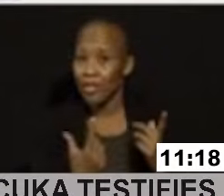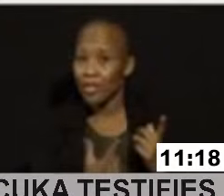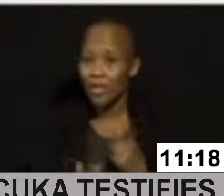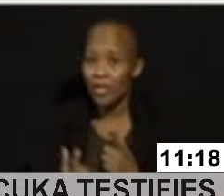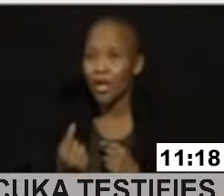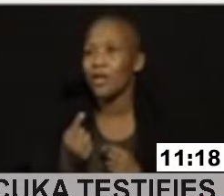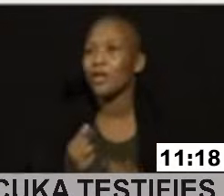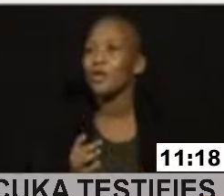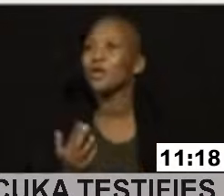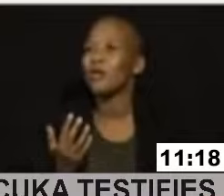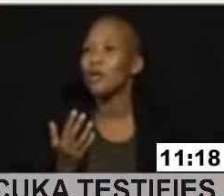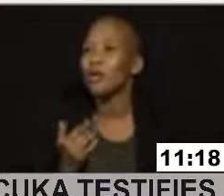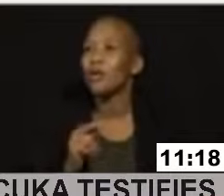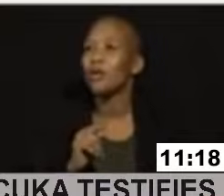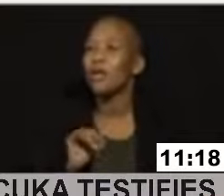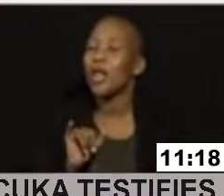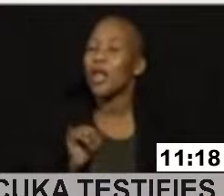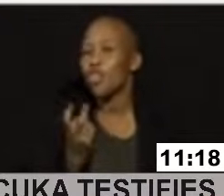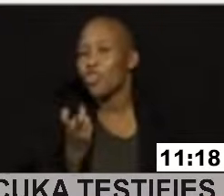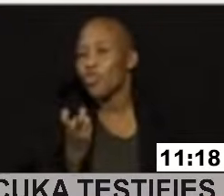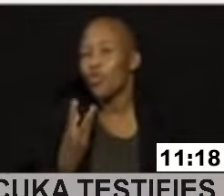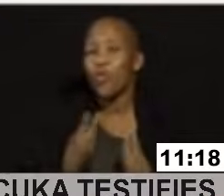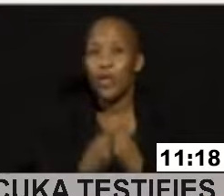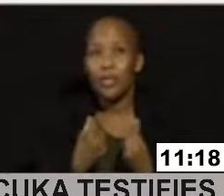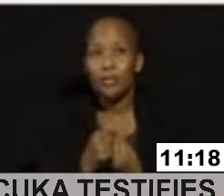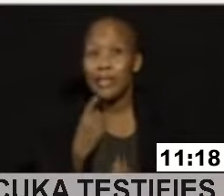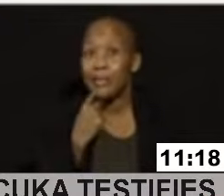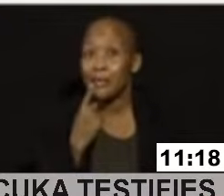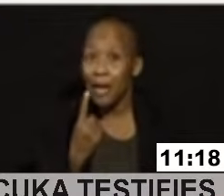didn't mention that I think are important.